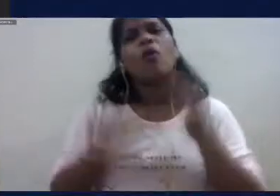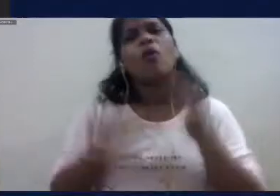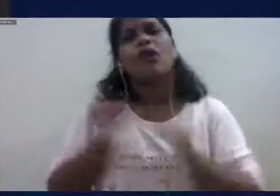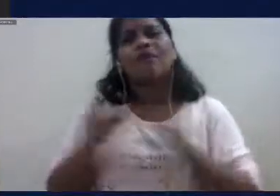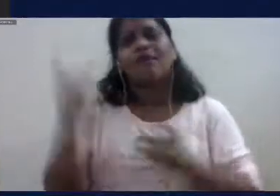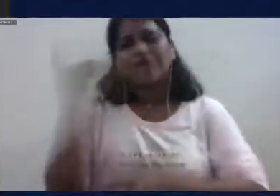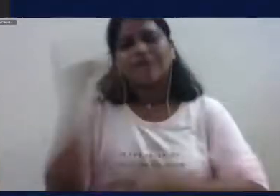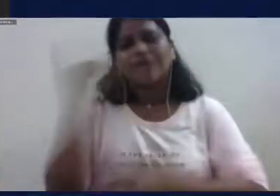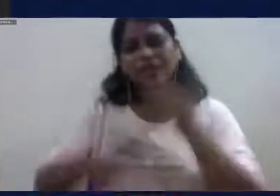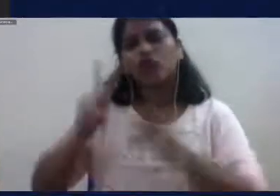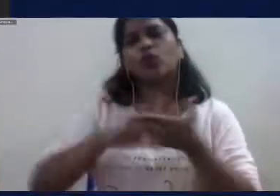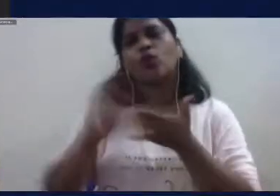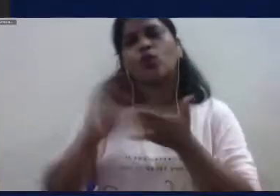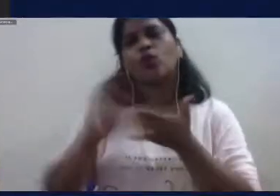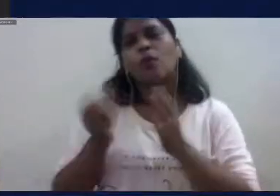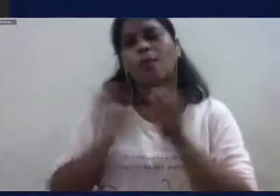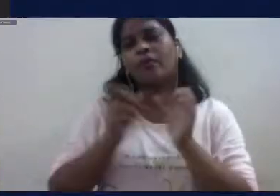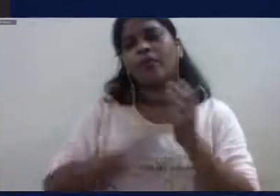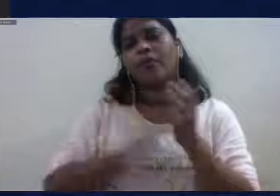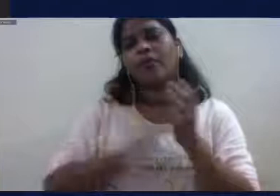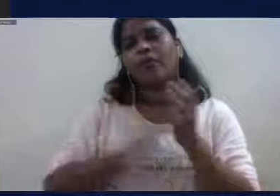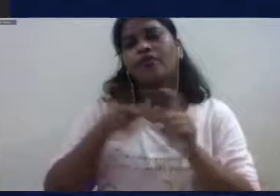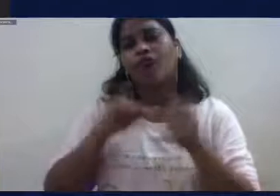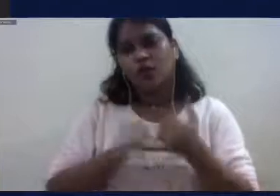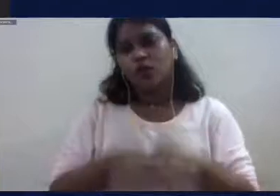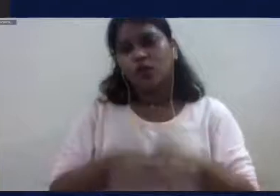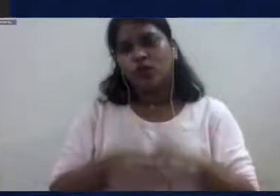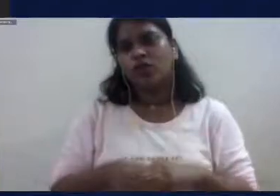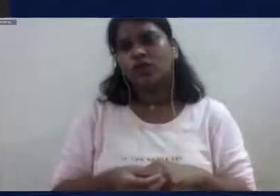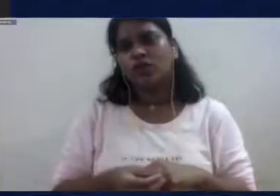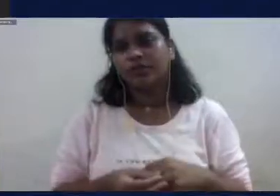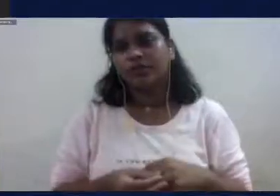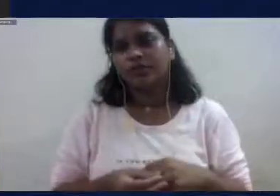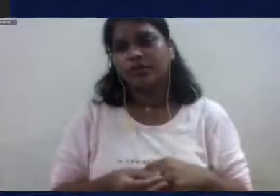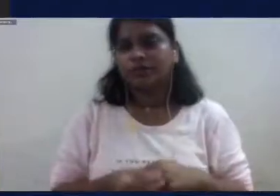designed for human values? How does it look like? So they are looking at